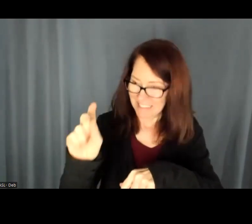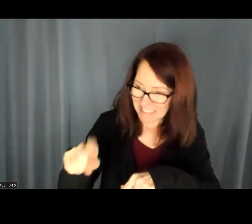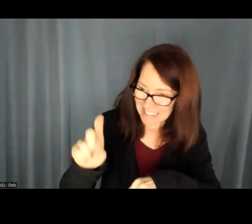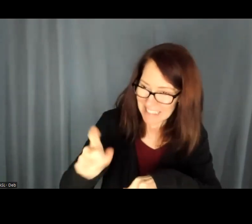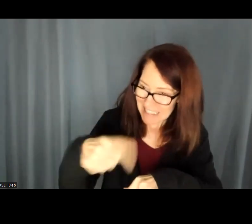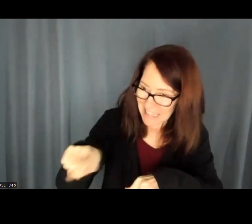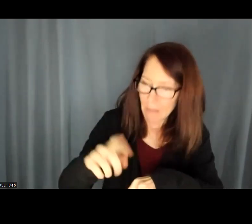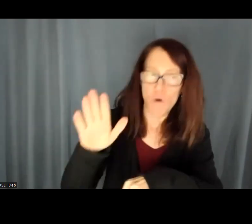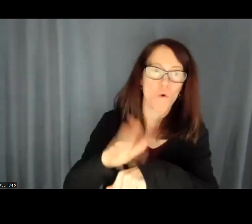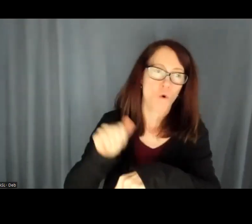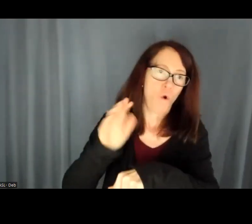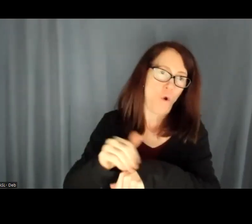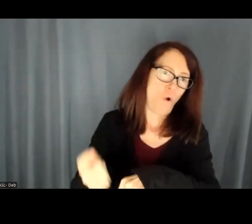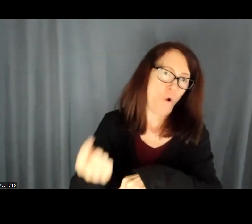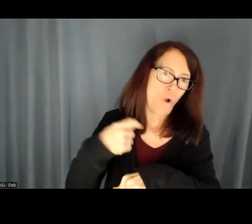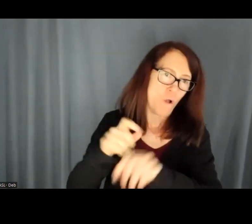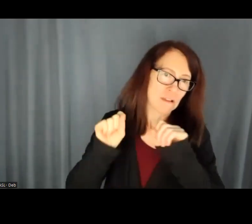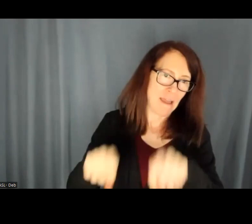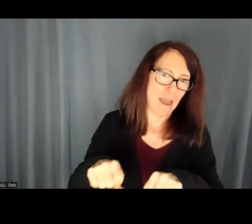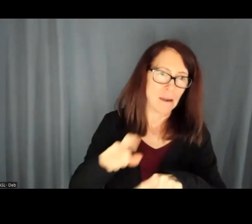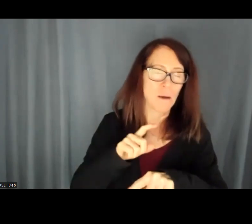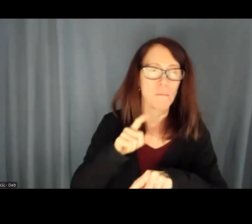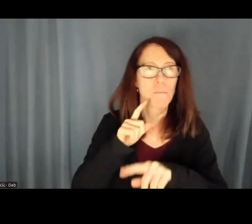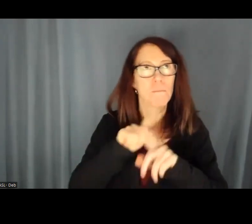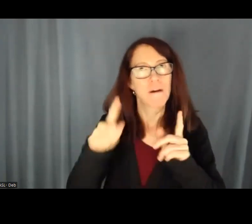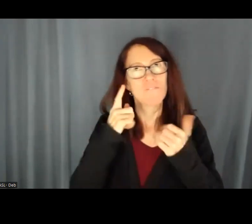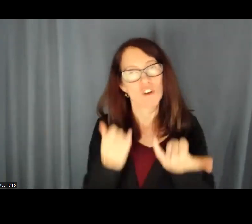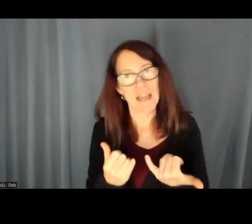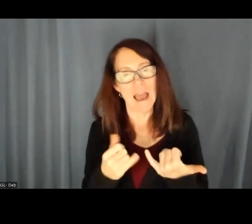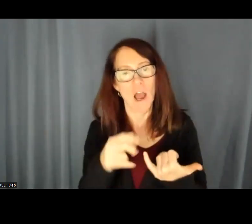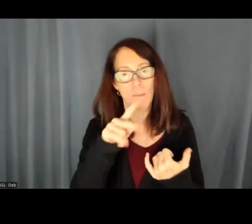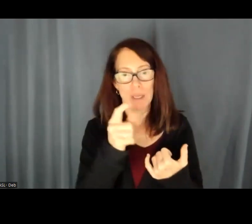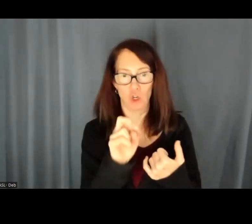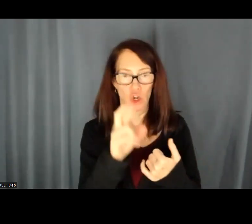Peter, why don't we say at this point that if those questions come